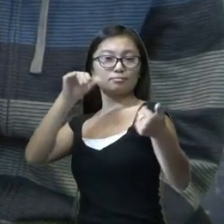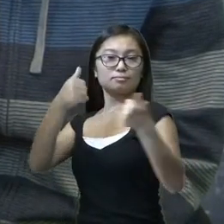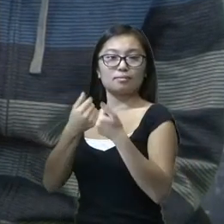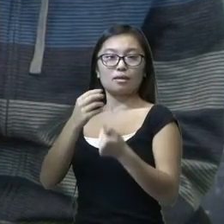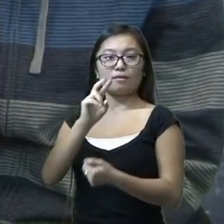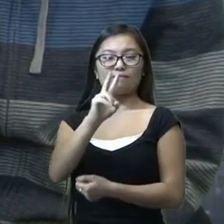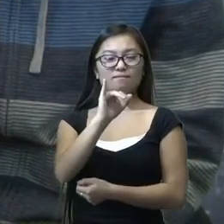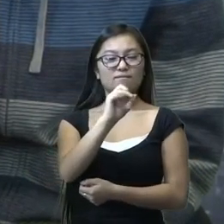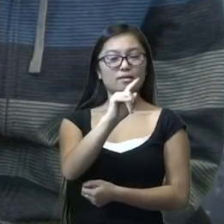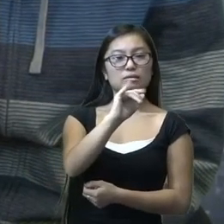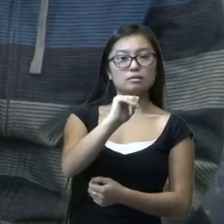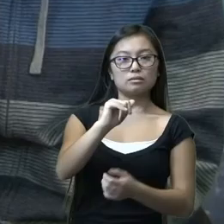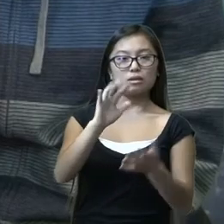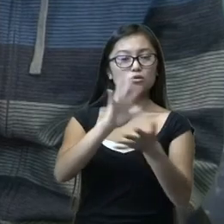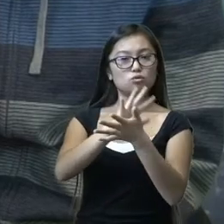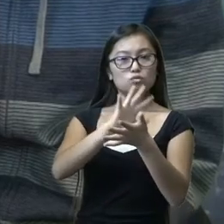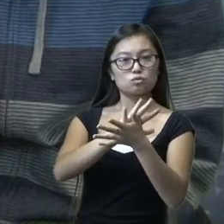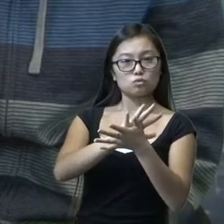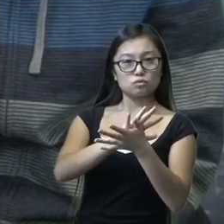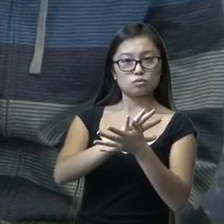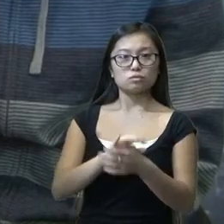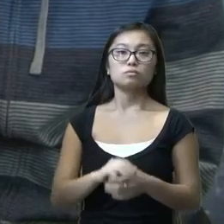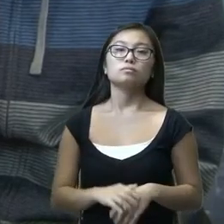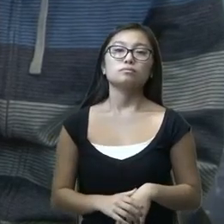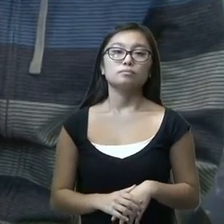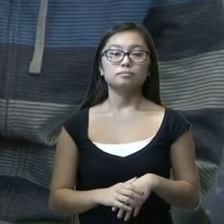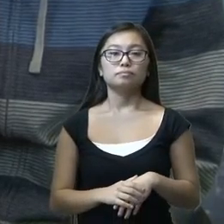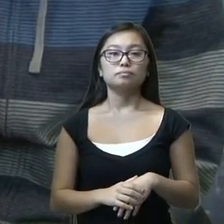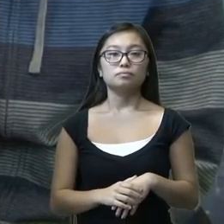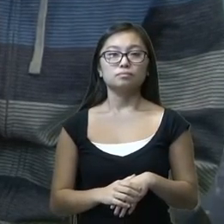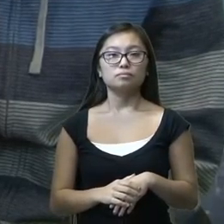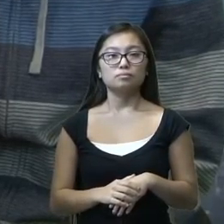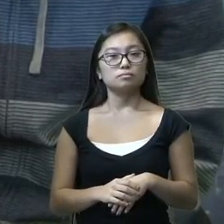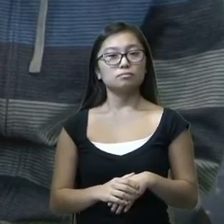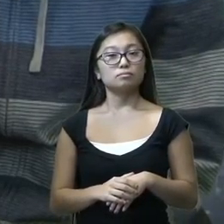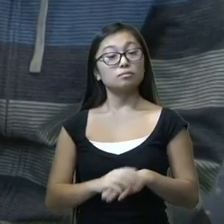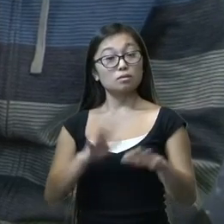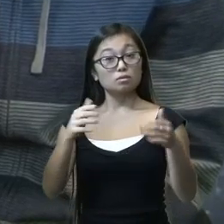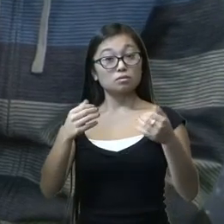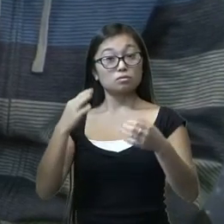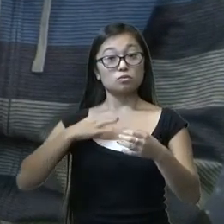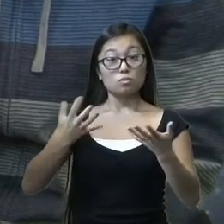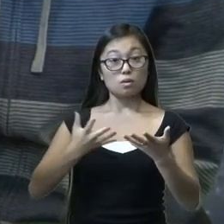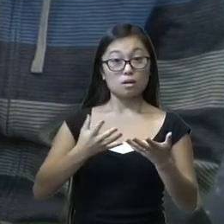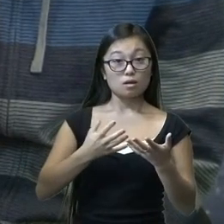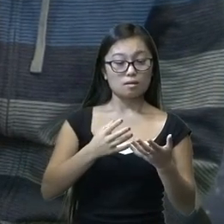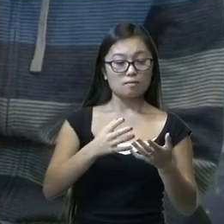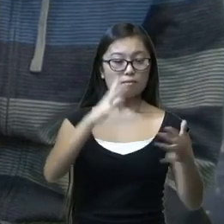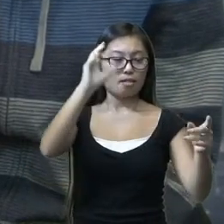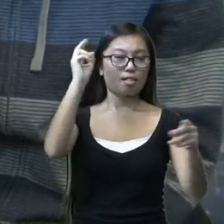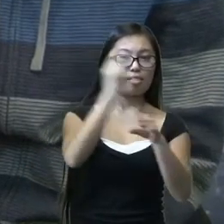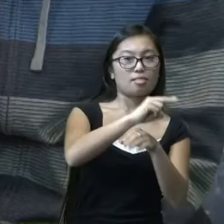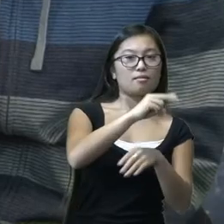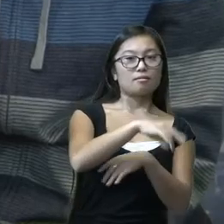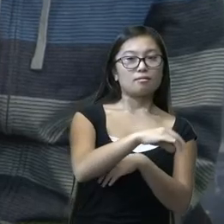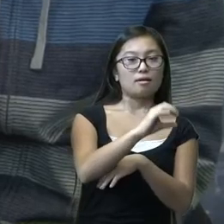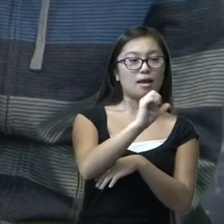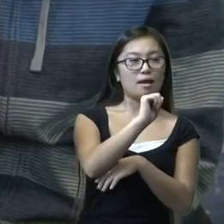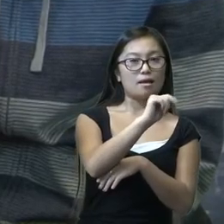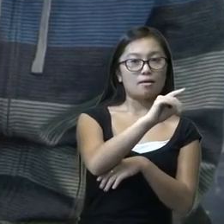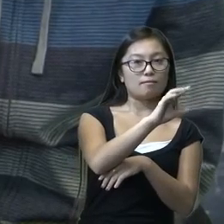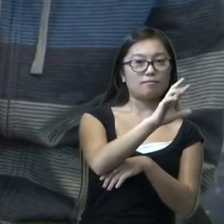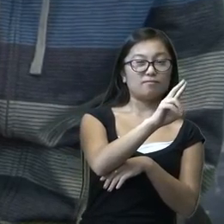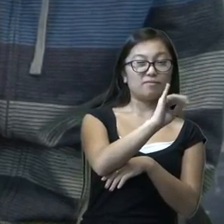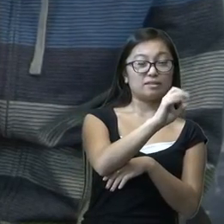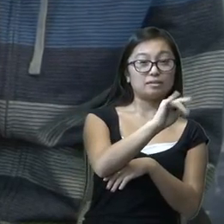the Vista Black Panthers and Esperanza Aztecs in our pool on Saturday. Our boys beat the Black Panthers 11-8 and the Aztecs